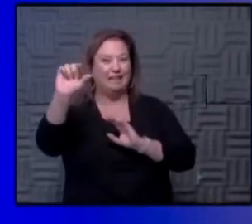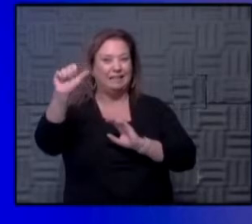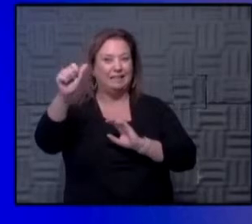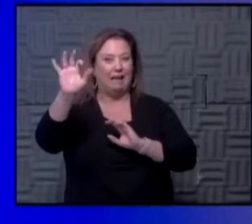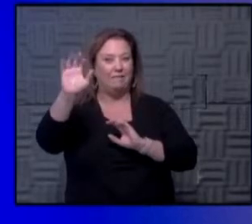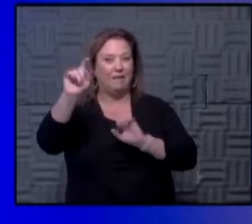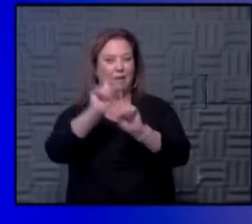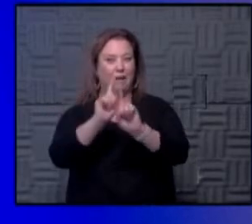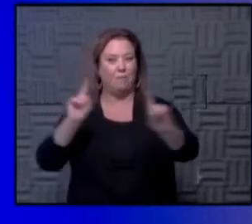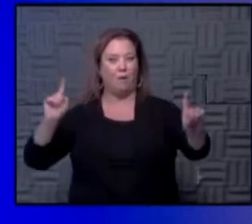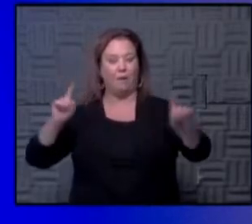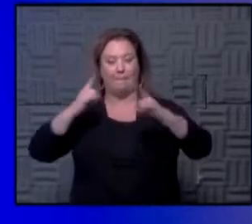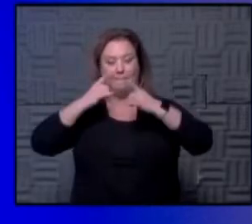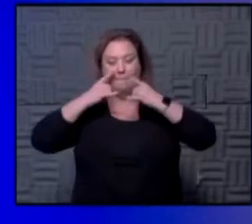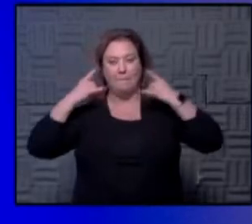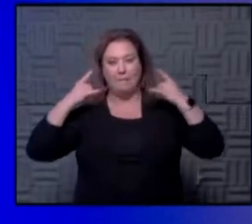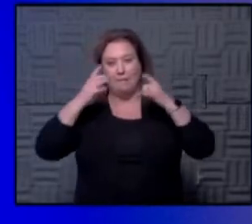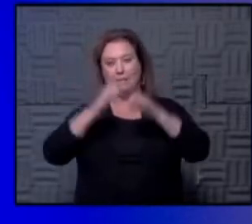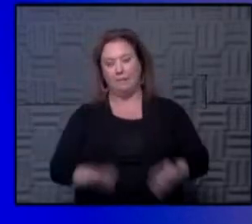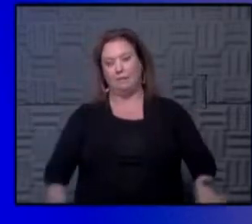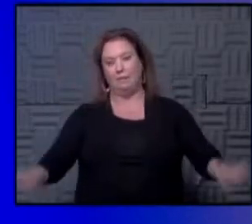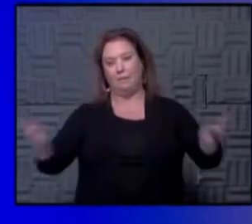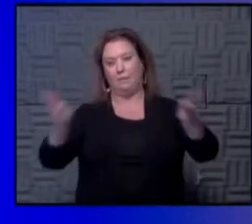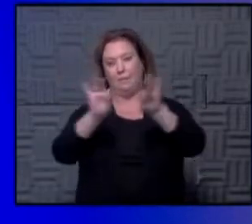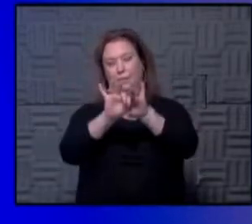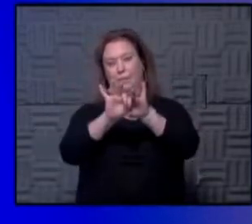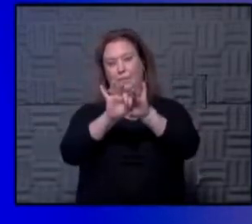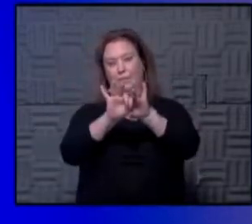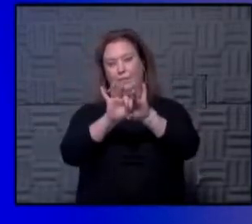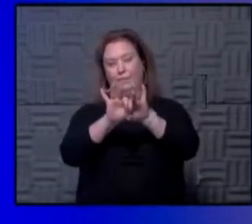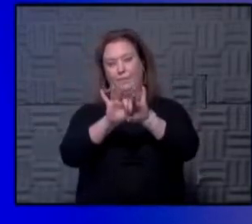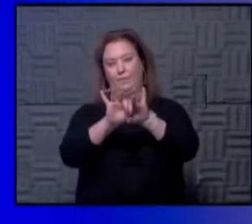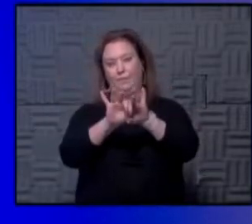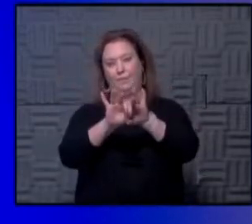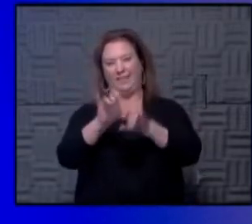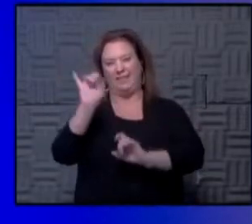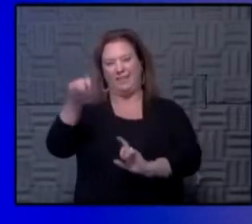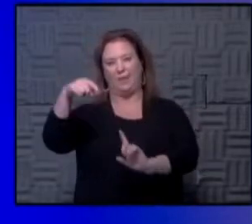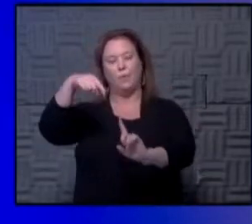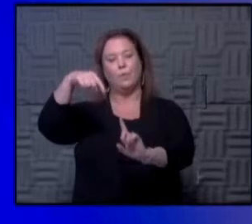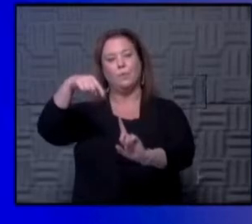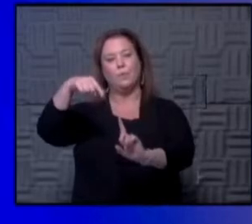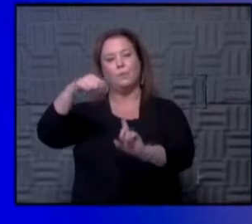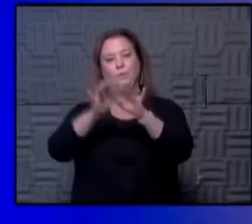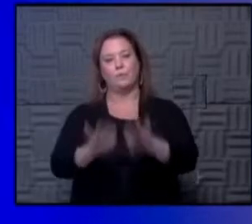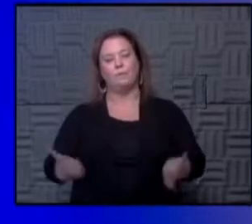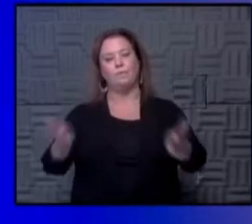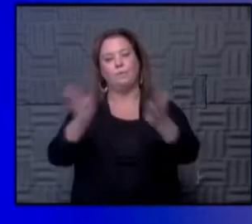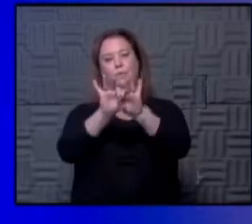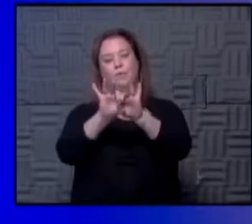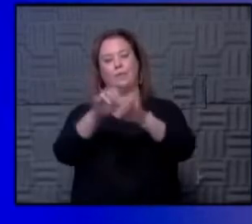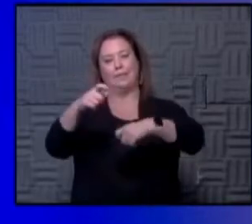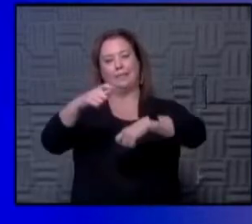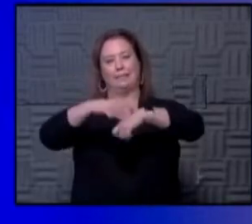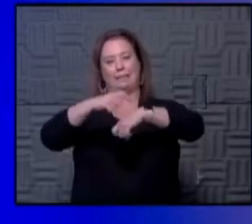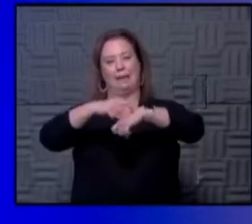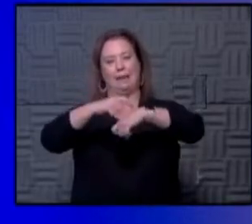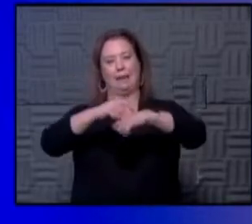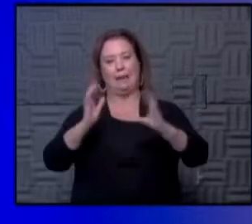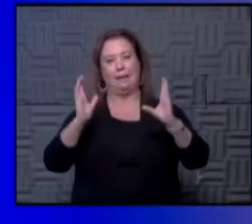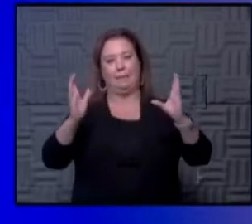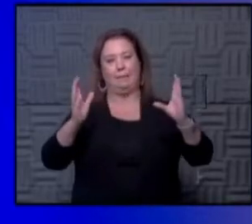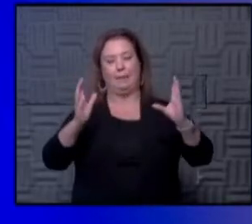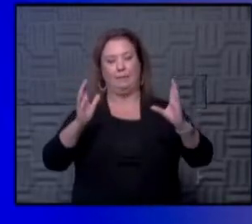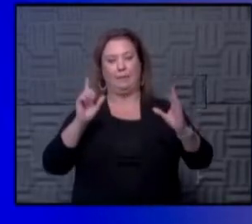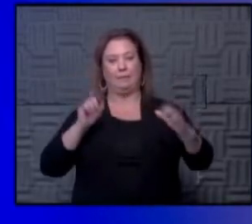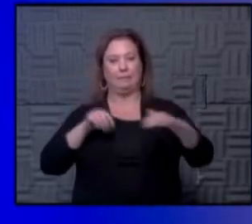apart, masking is important as well for that. Those things are very important. Keeping the time, if it's